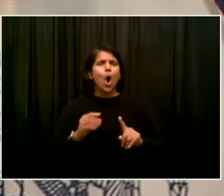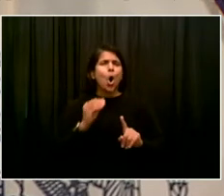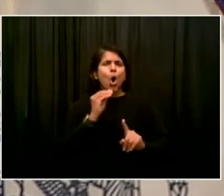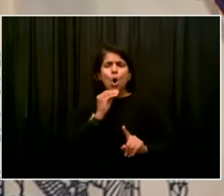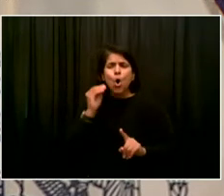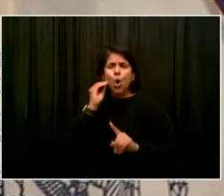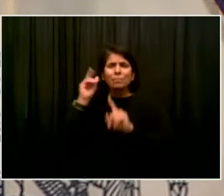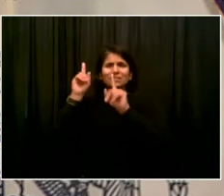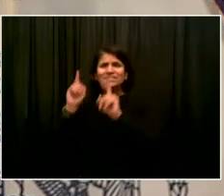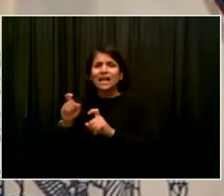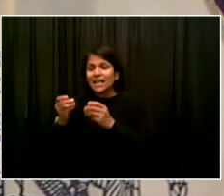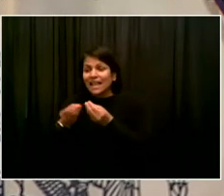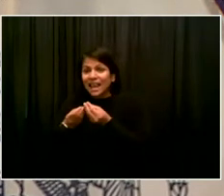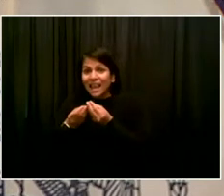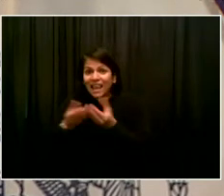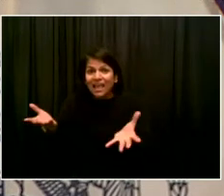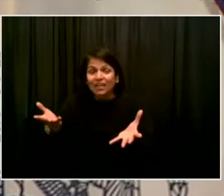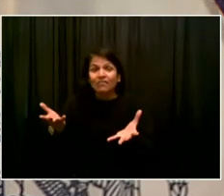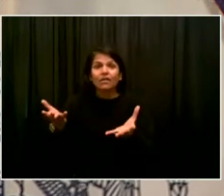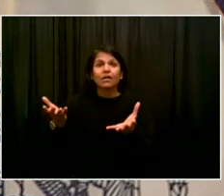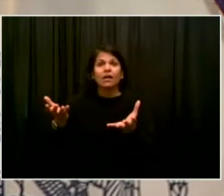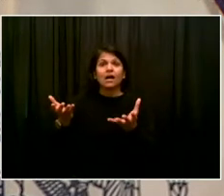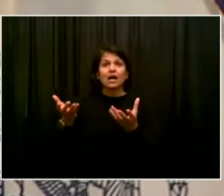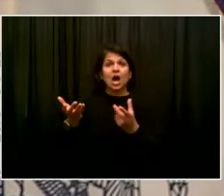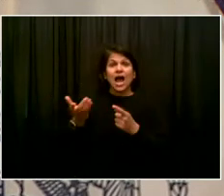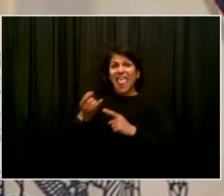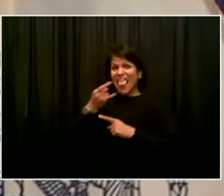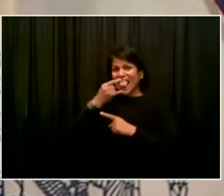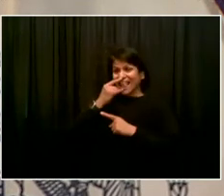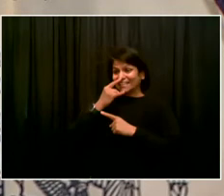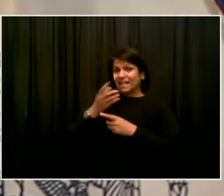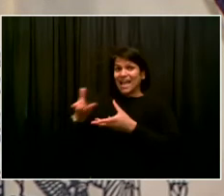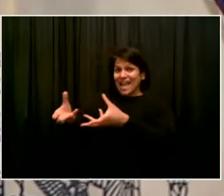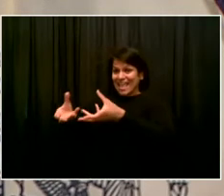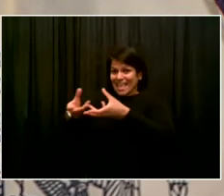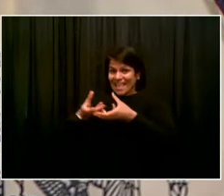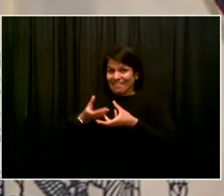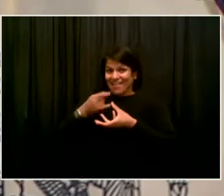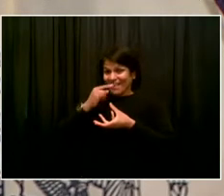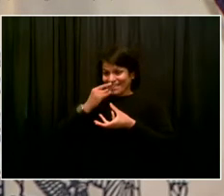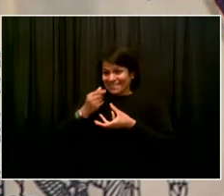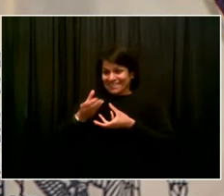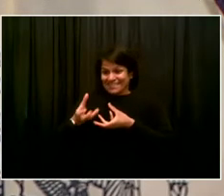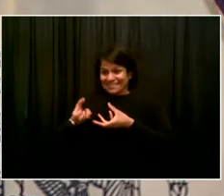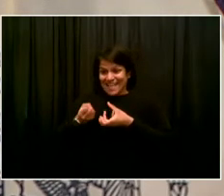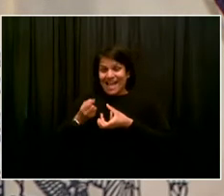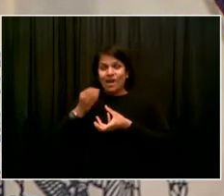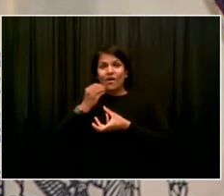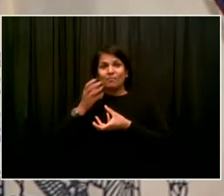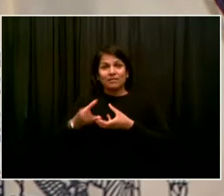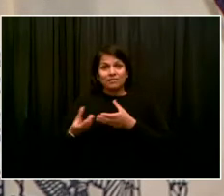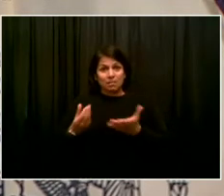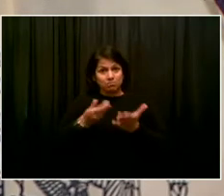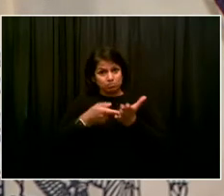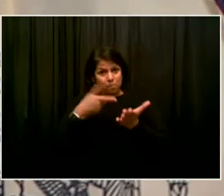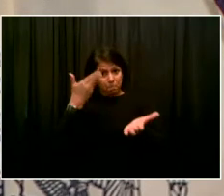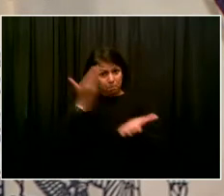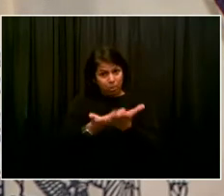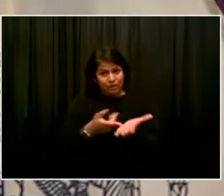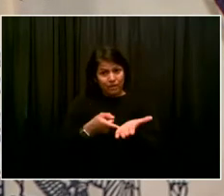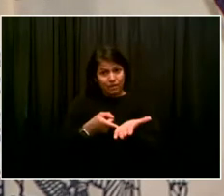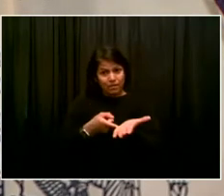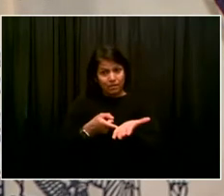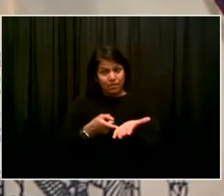kind of proof? Do you physically bring in your little card with the negative line on it, or do you just take people's word for it if they say they tested